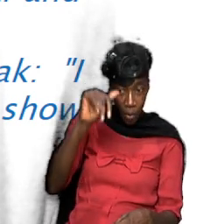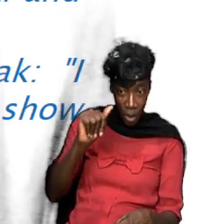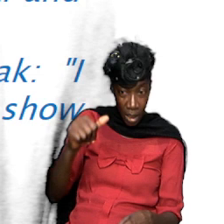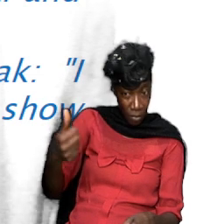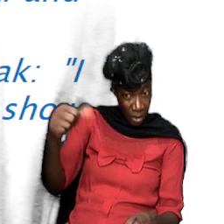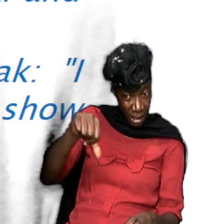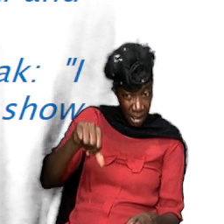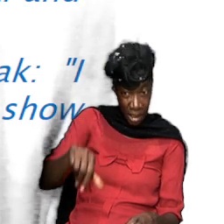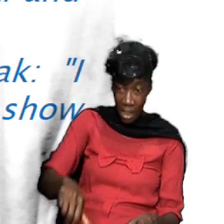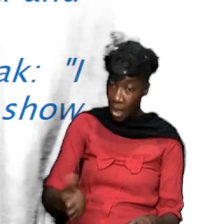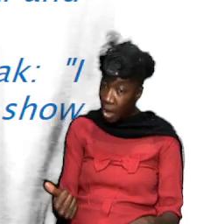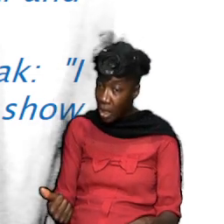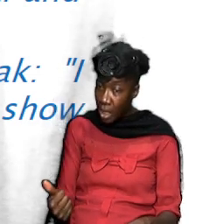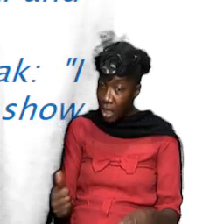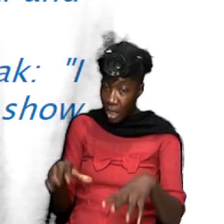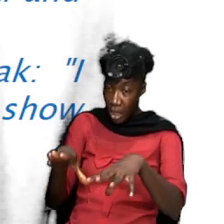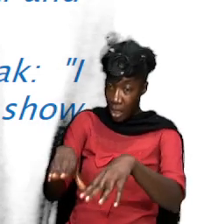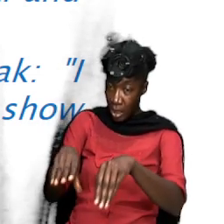accepted?